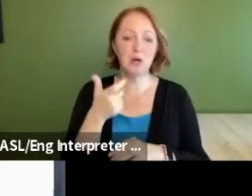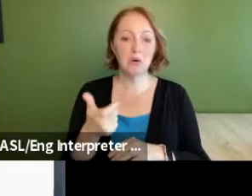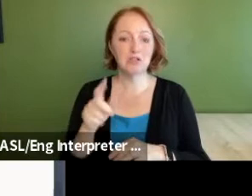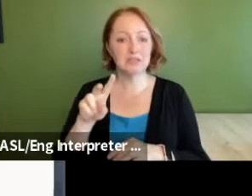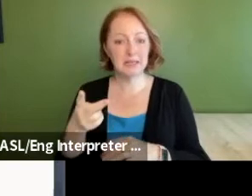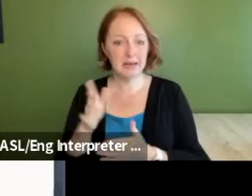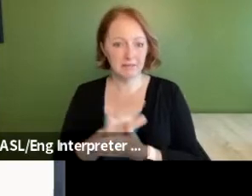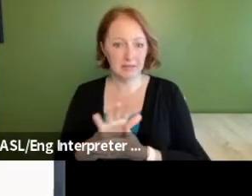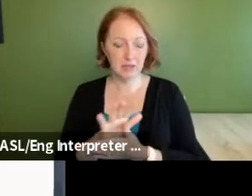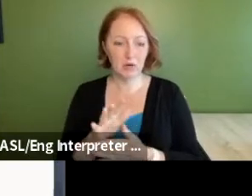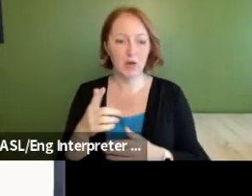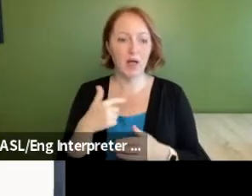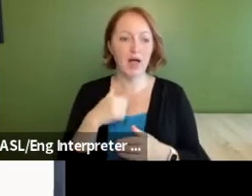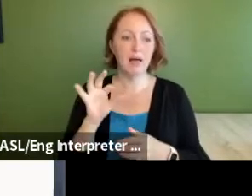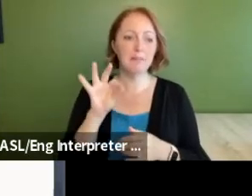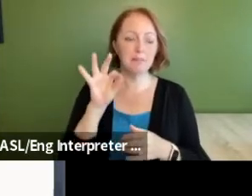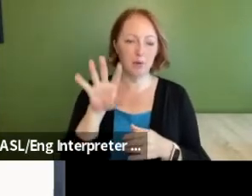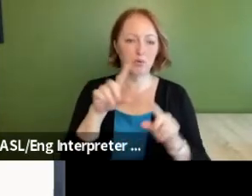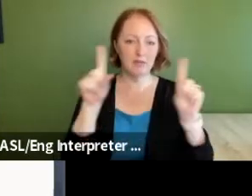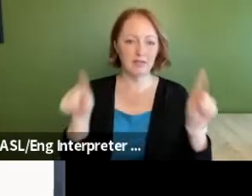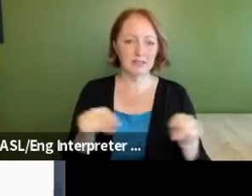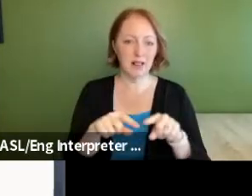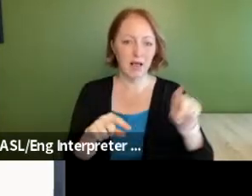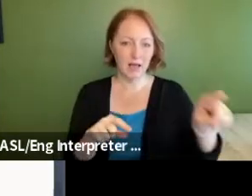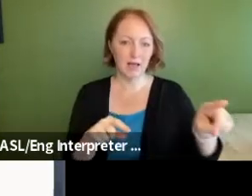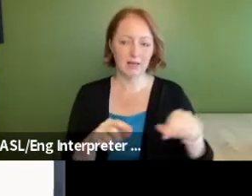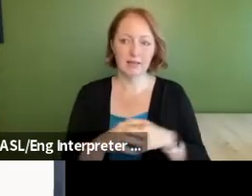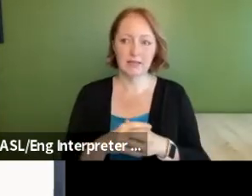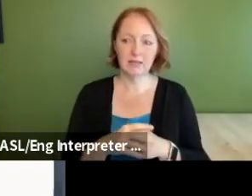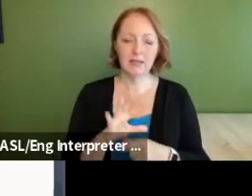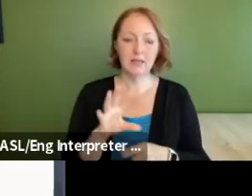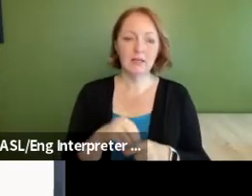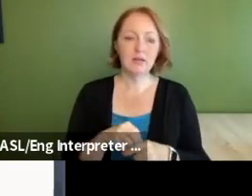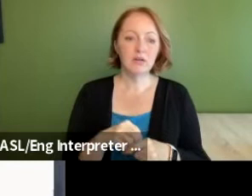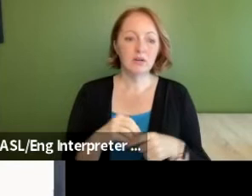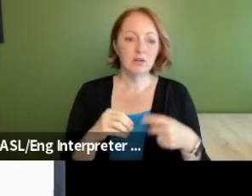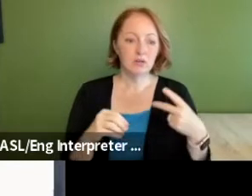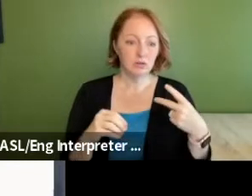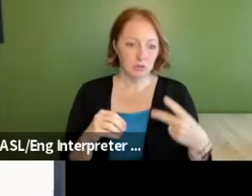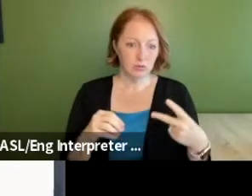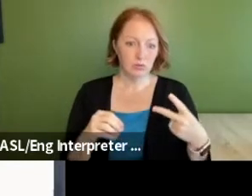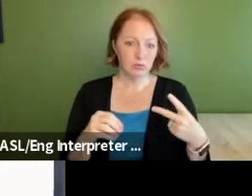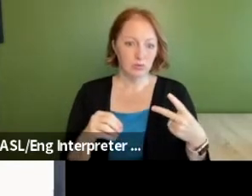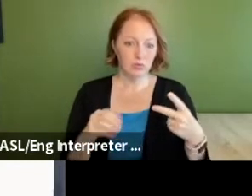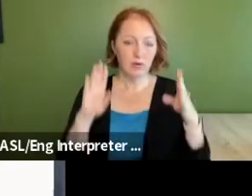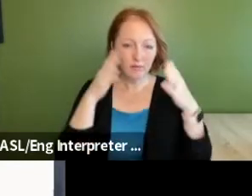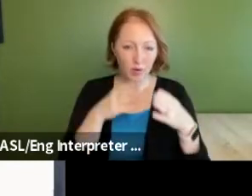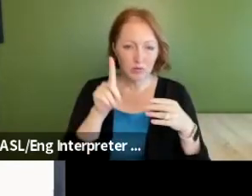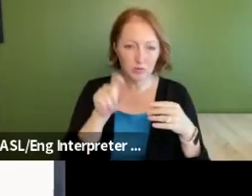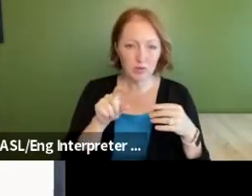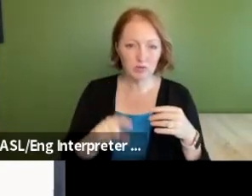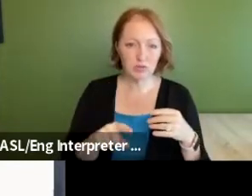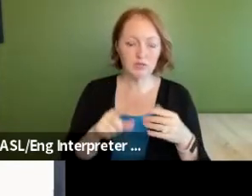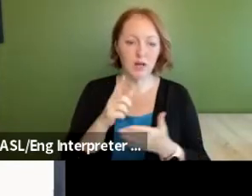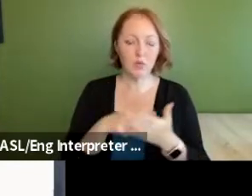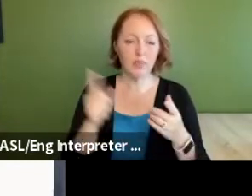day, I posed this slide, which included two focus questions I wanted them